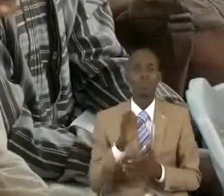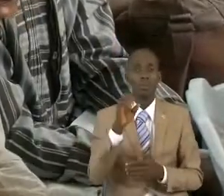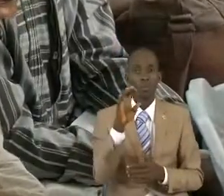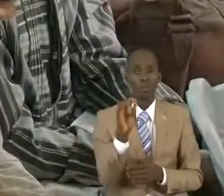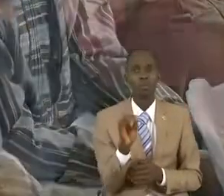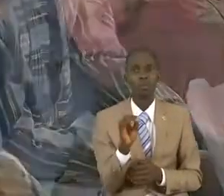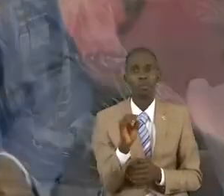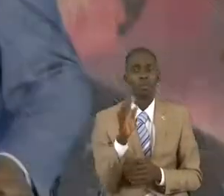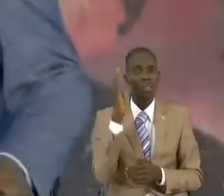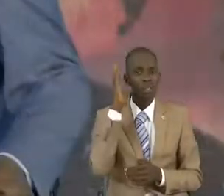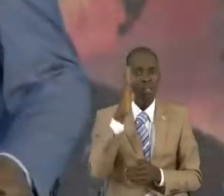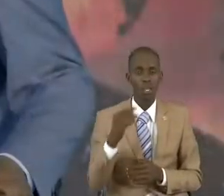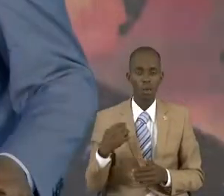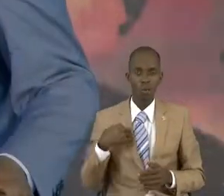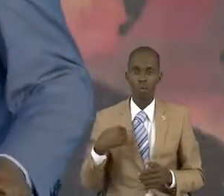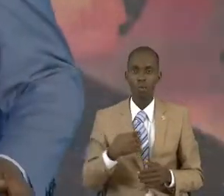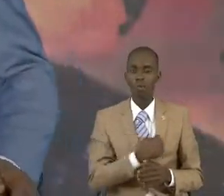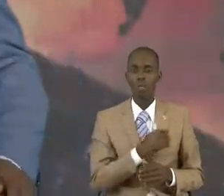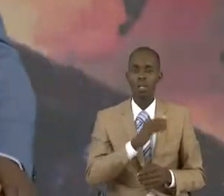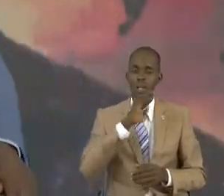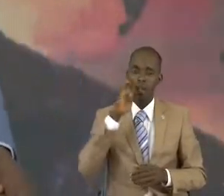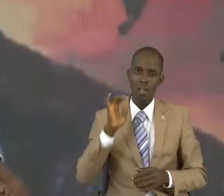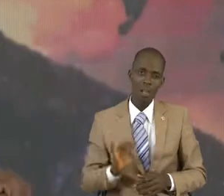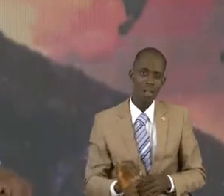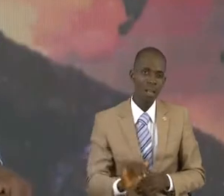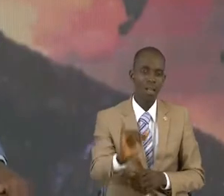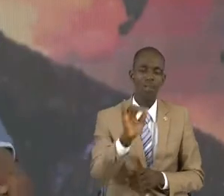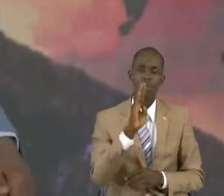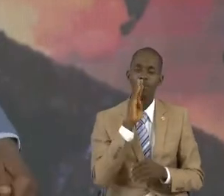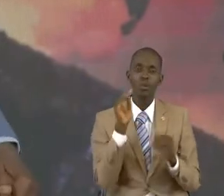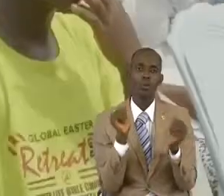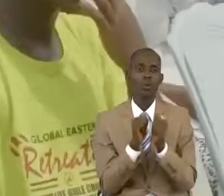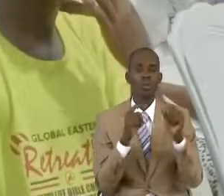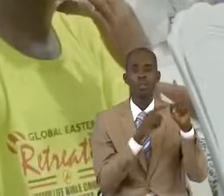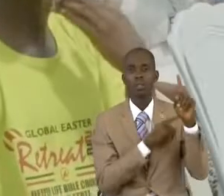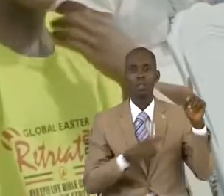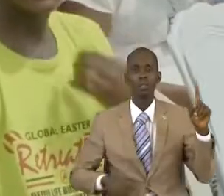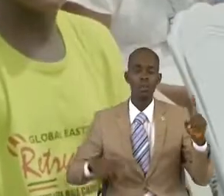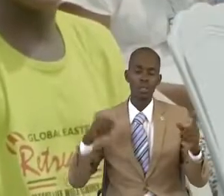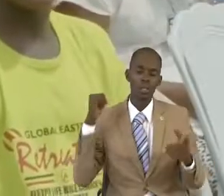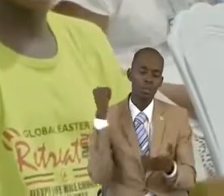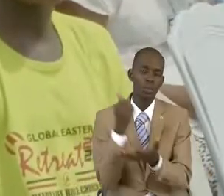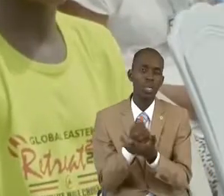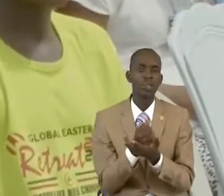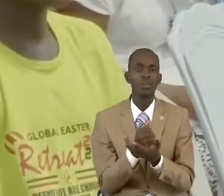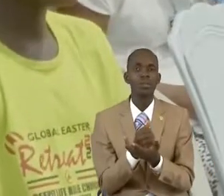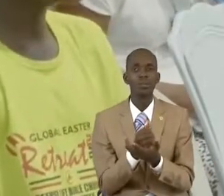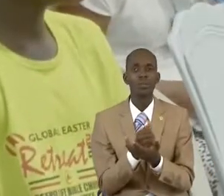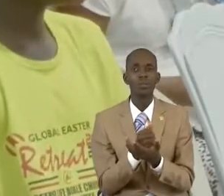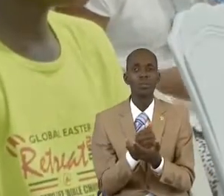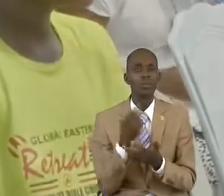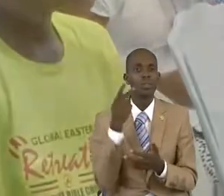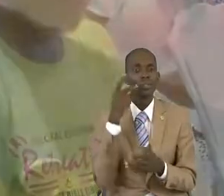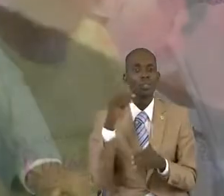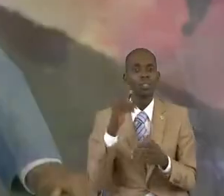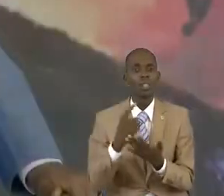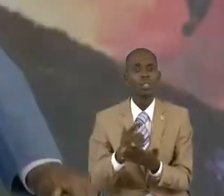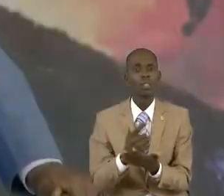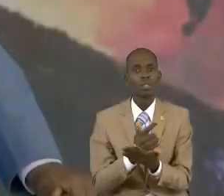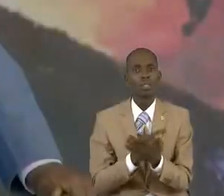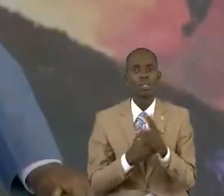we ever be with the Lord. Amen. Look at number 3 here.